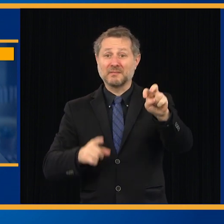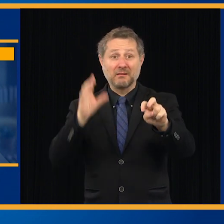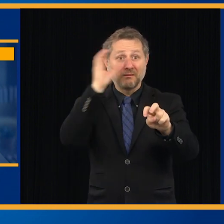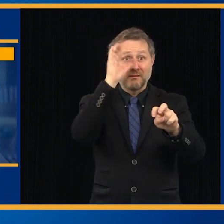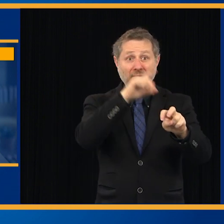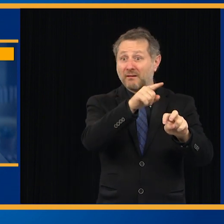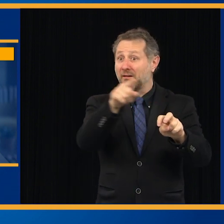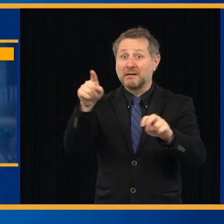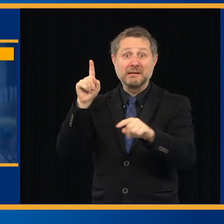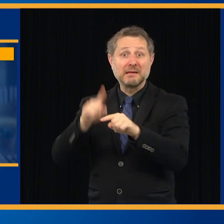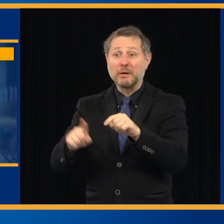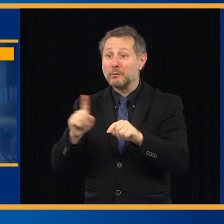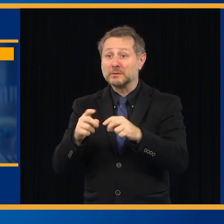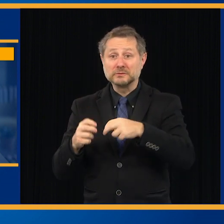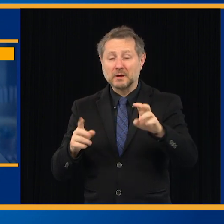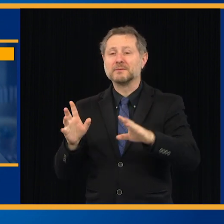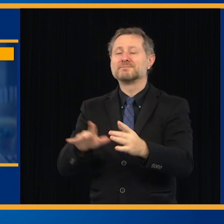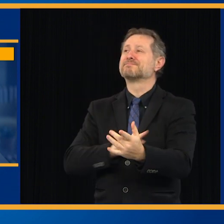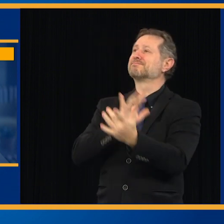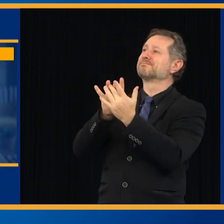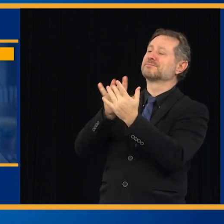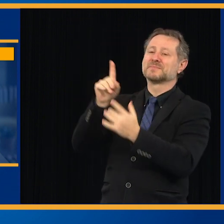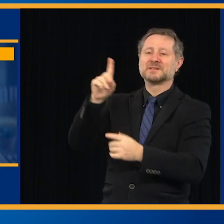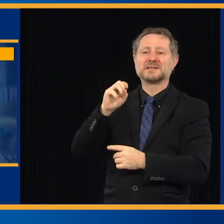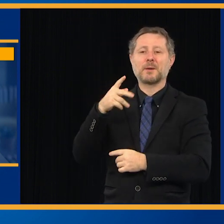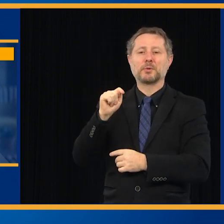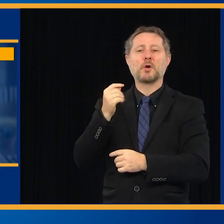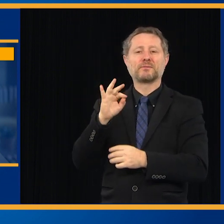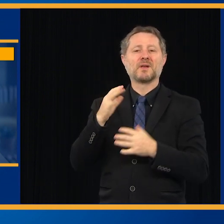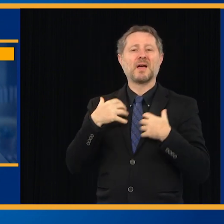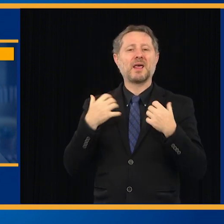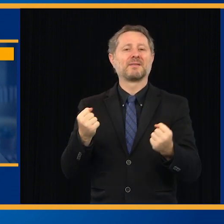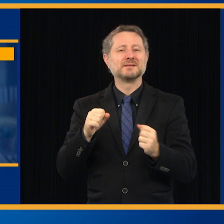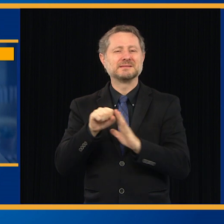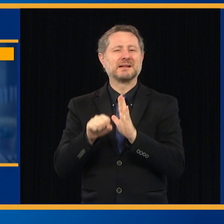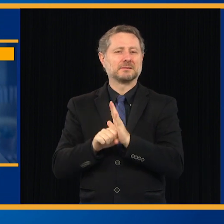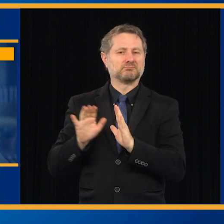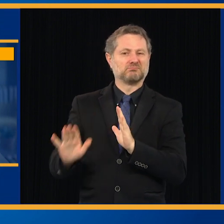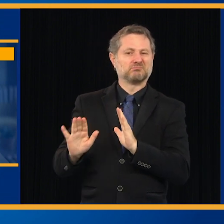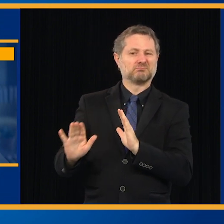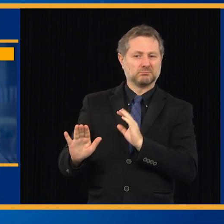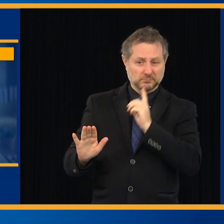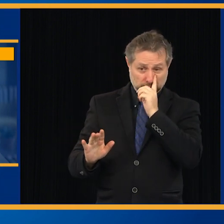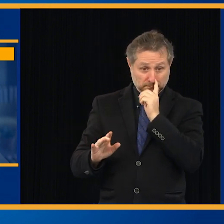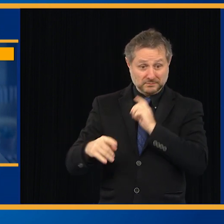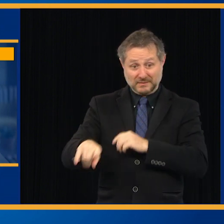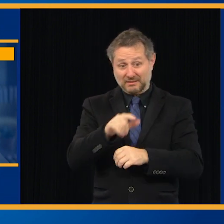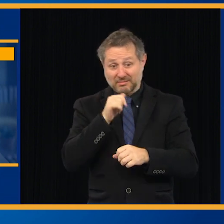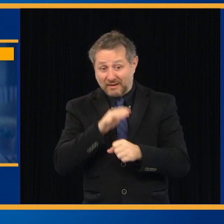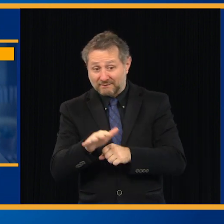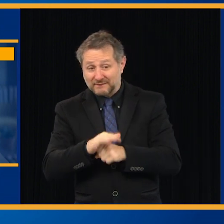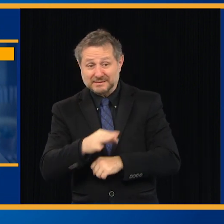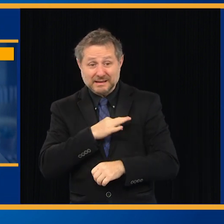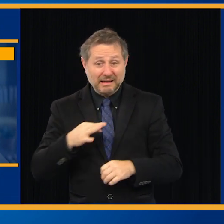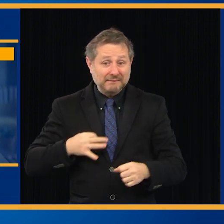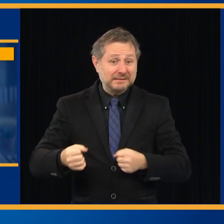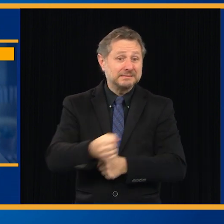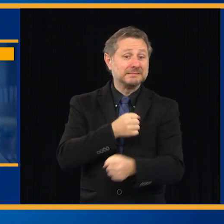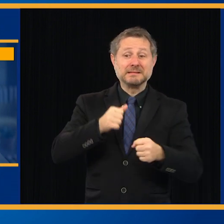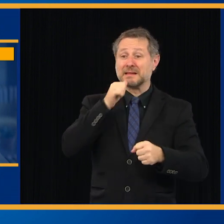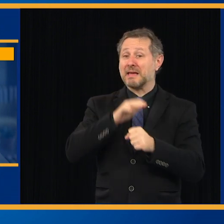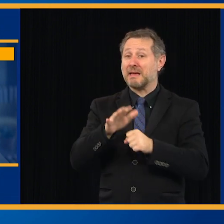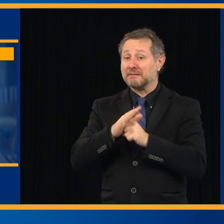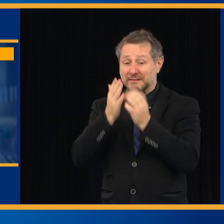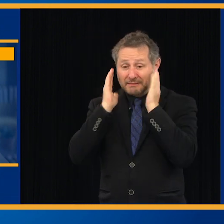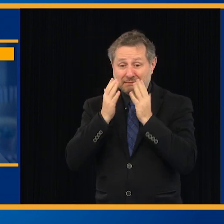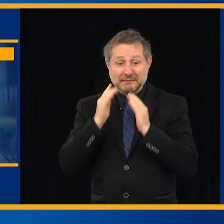the State Department of Health. So what does this mean? If they don't have enough staff, if they don't have enough PPE, if their facility doesn't allow